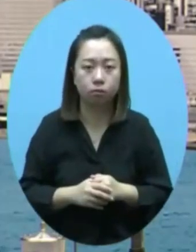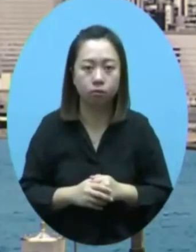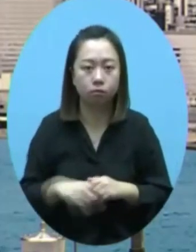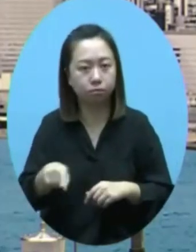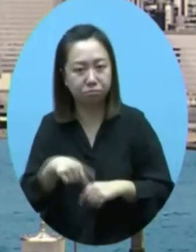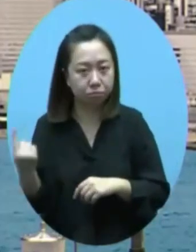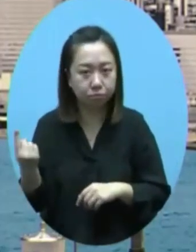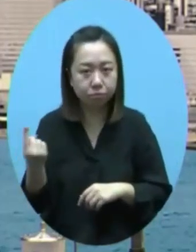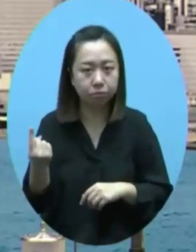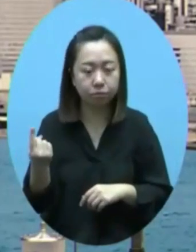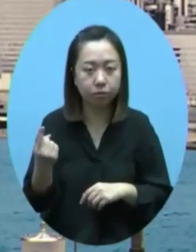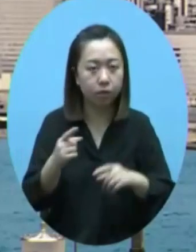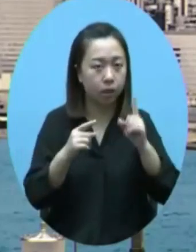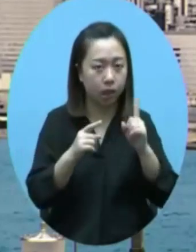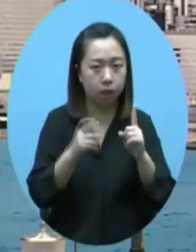restaurant.